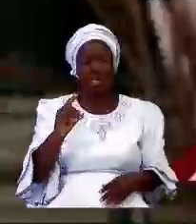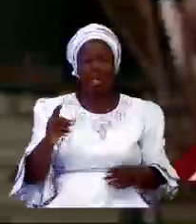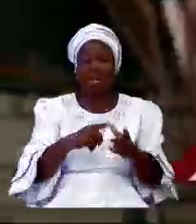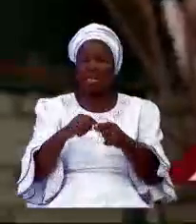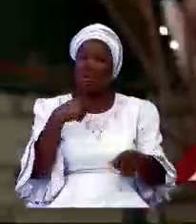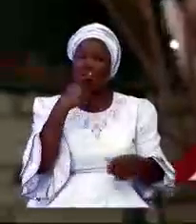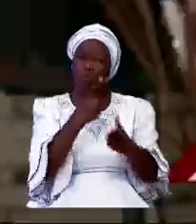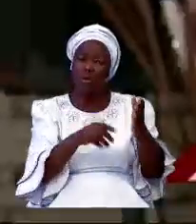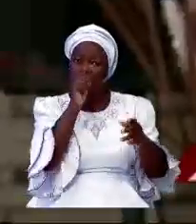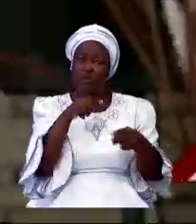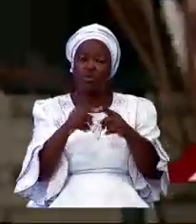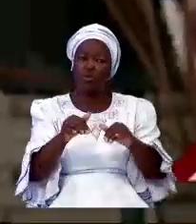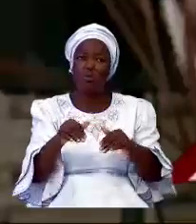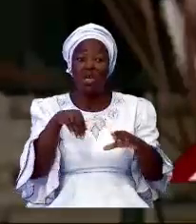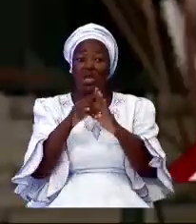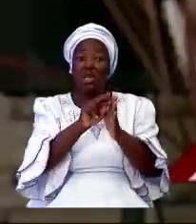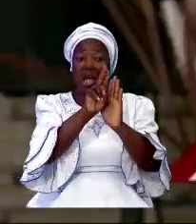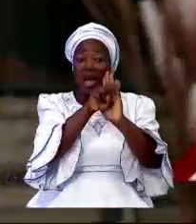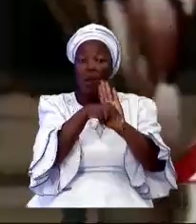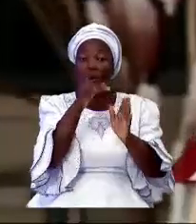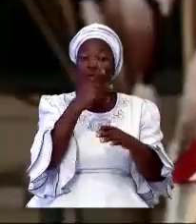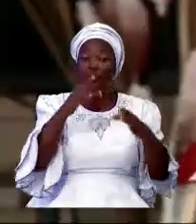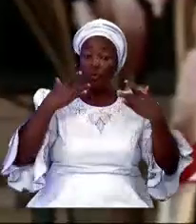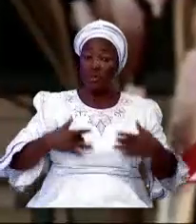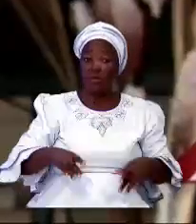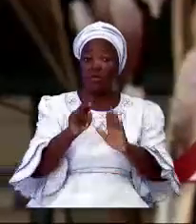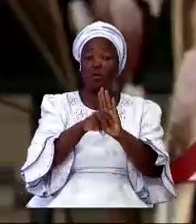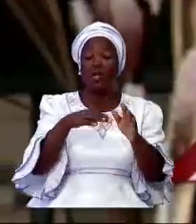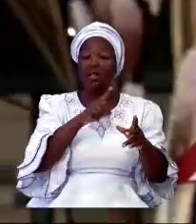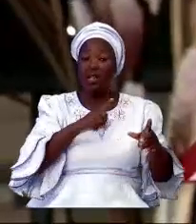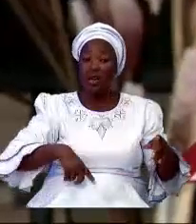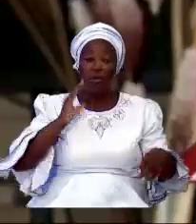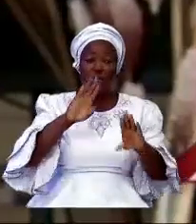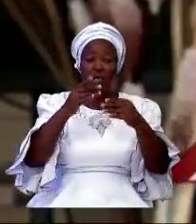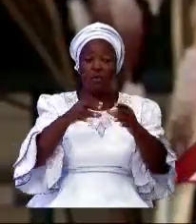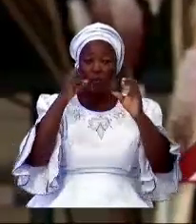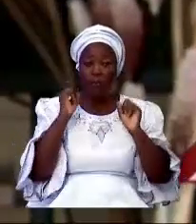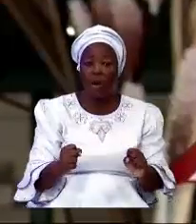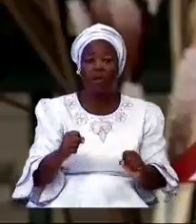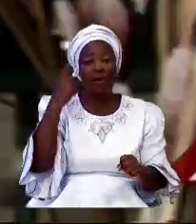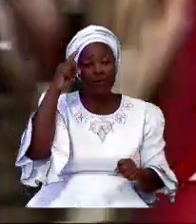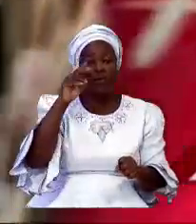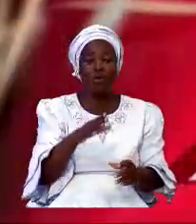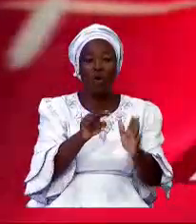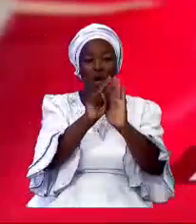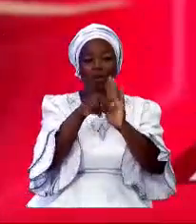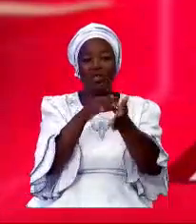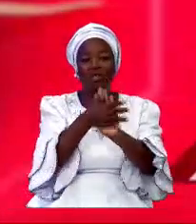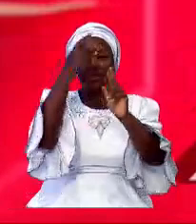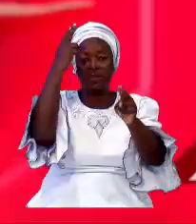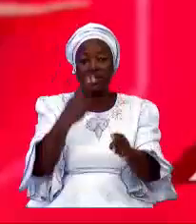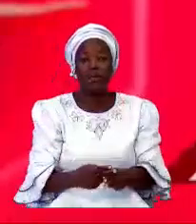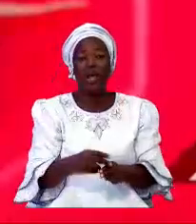was perplexed. What am I going to do? In the hour of your perplexity, God will give